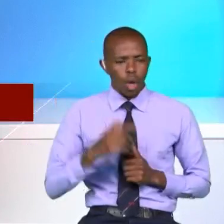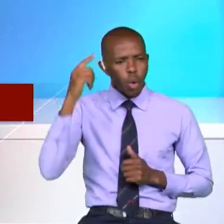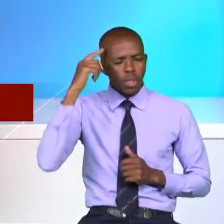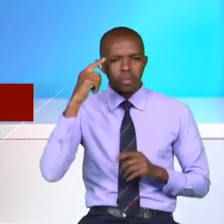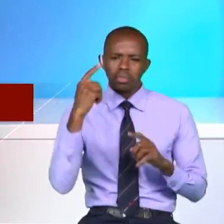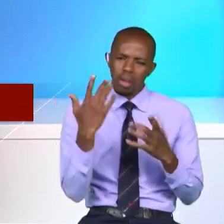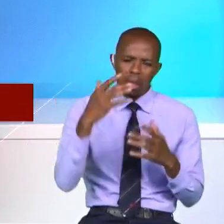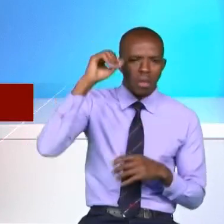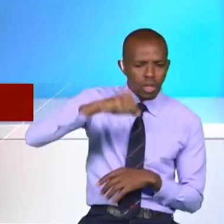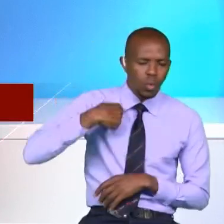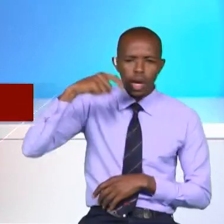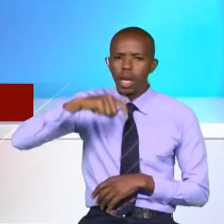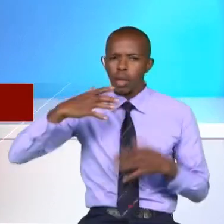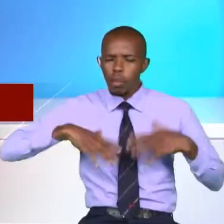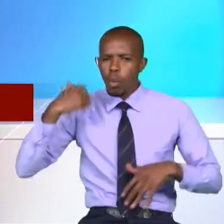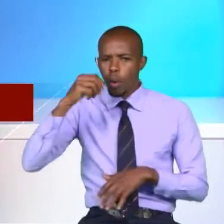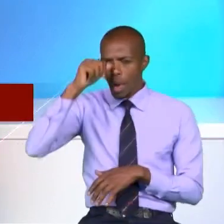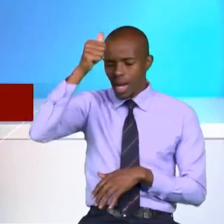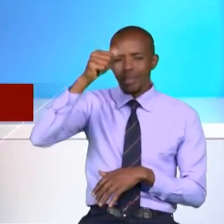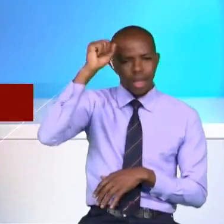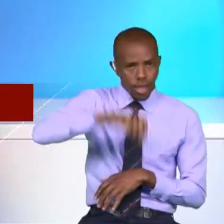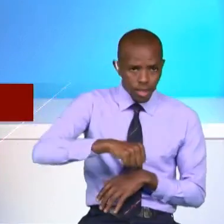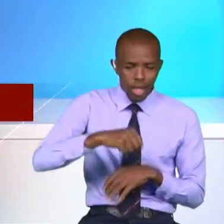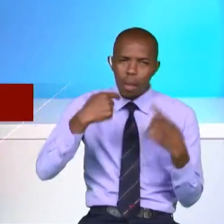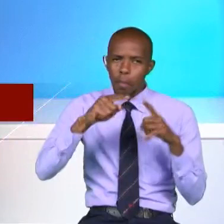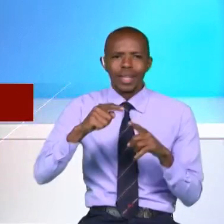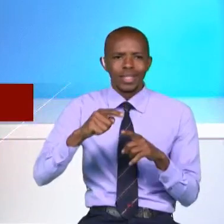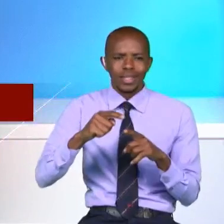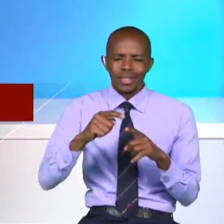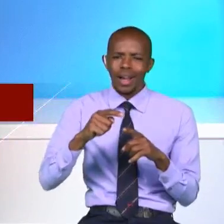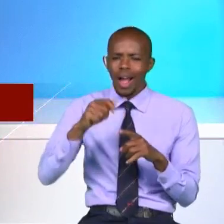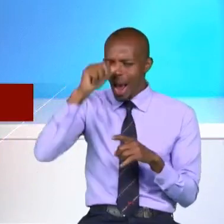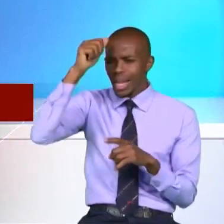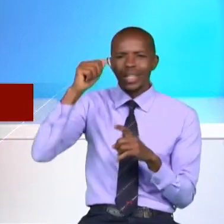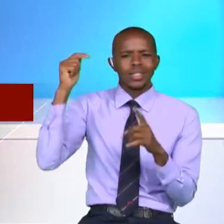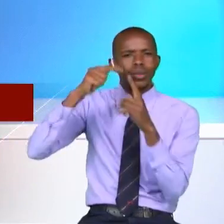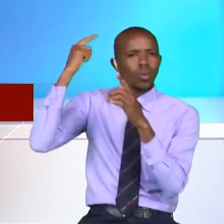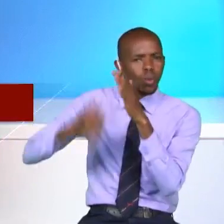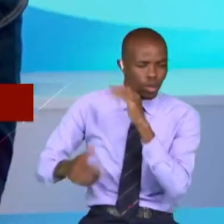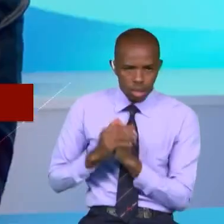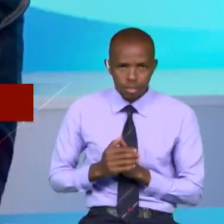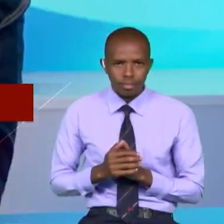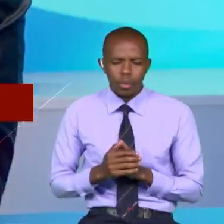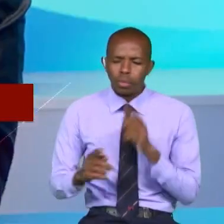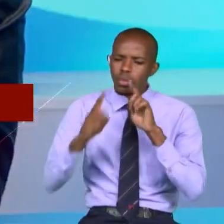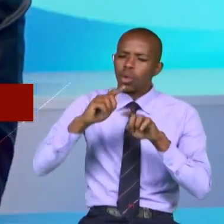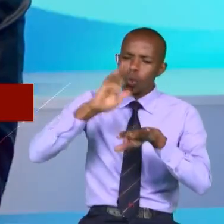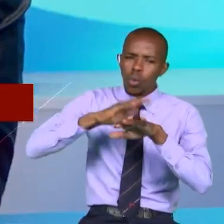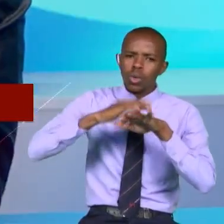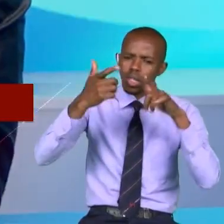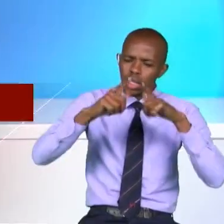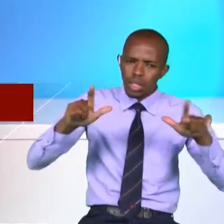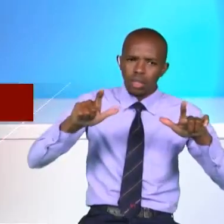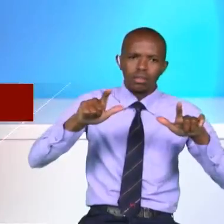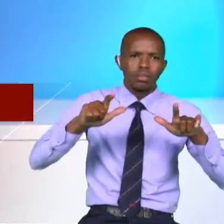it like, yes, we need people who are intelligent, of course, but what is the gauge of intelligence? Are we intelligent because we speak good English? Are we intelligent